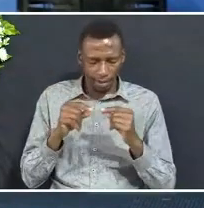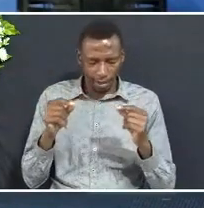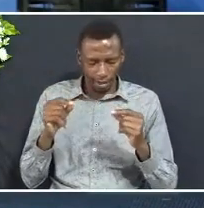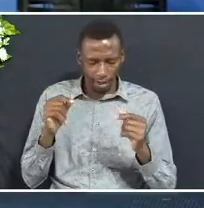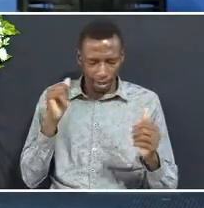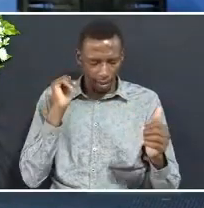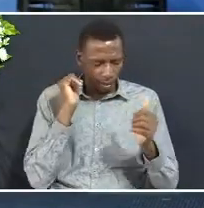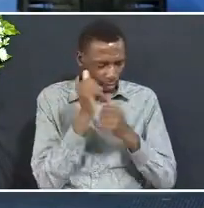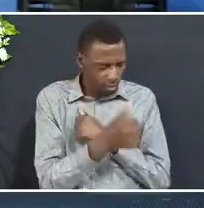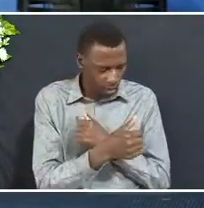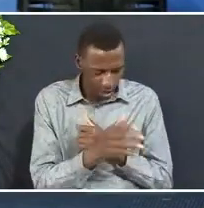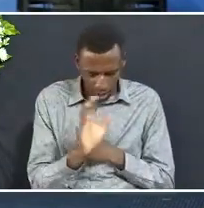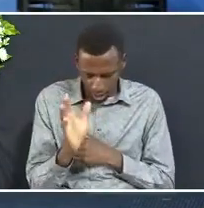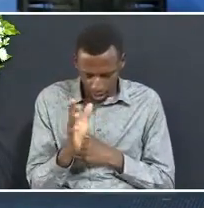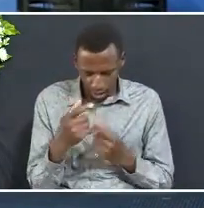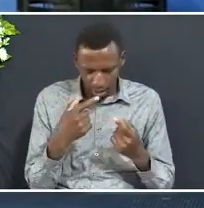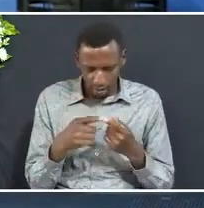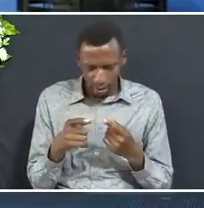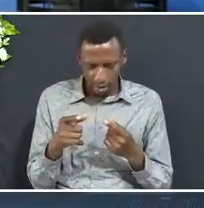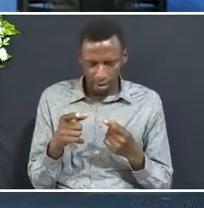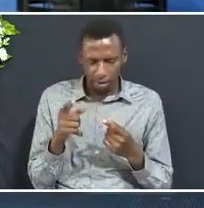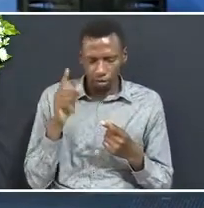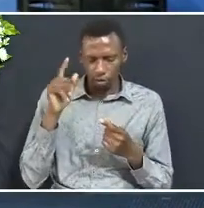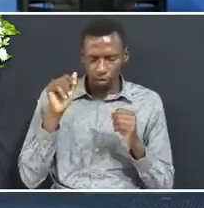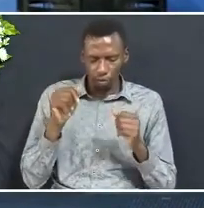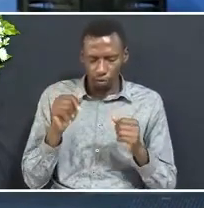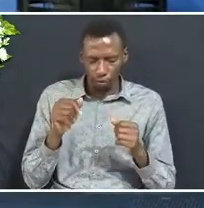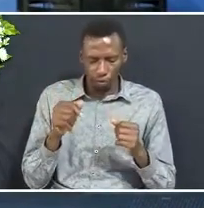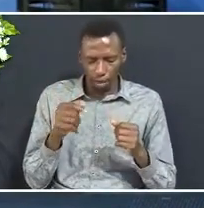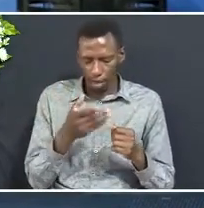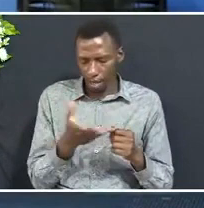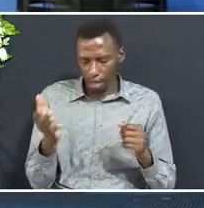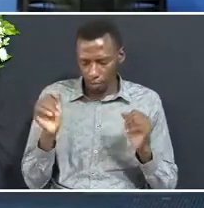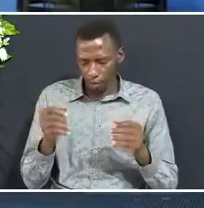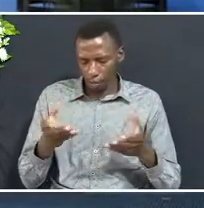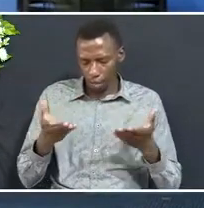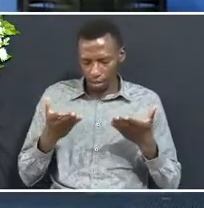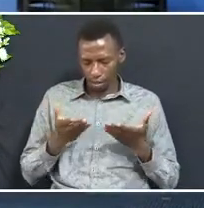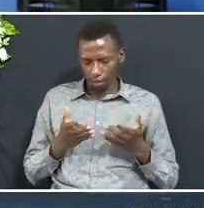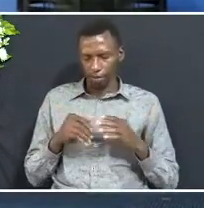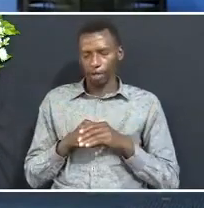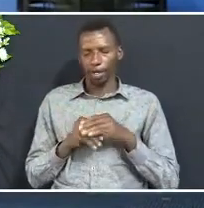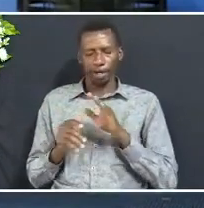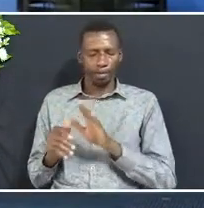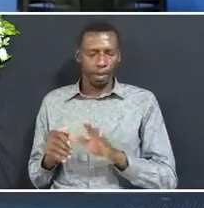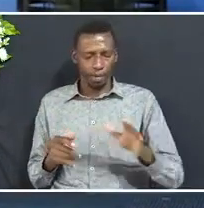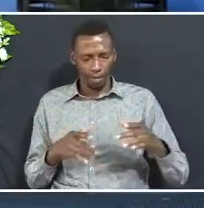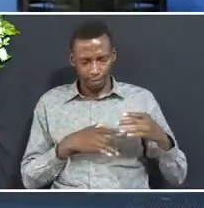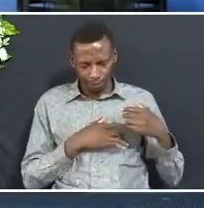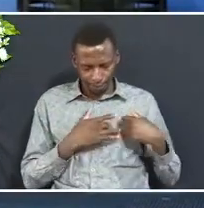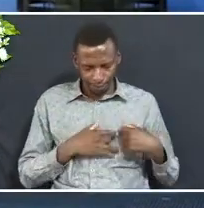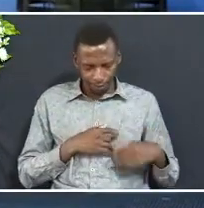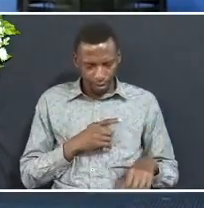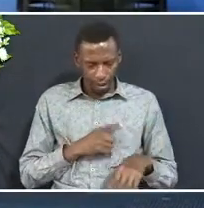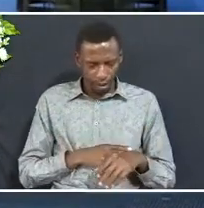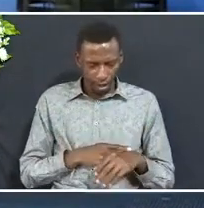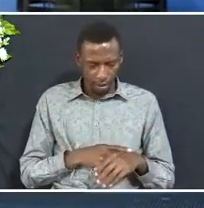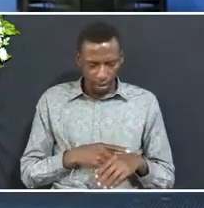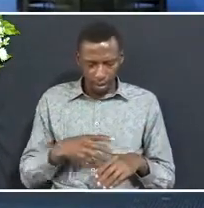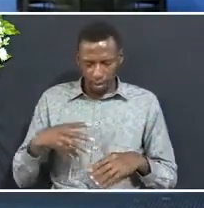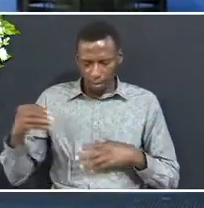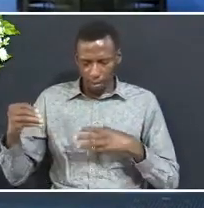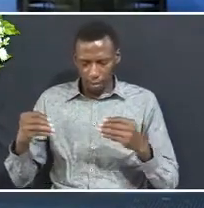them, but Father, that you may instill them in their hearts. Even as they will be going away from their